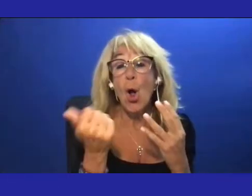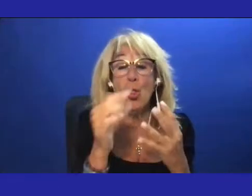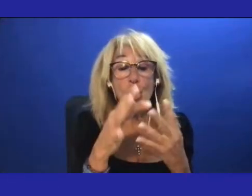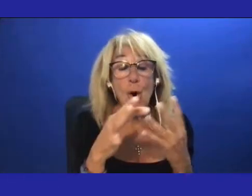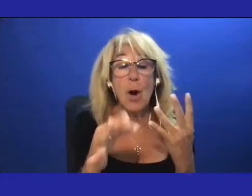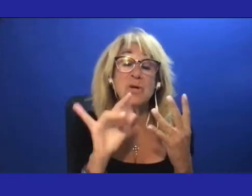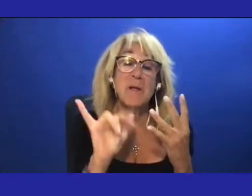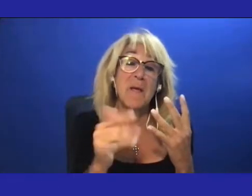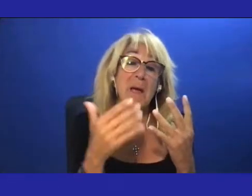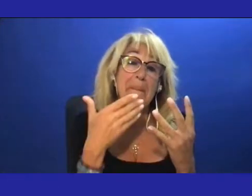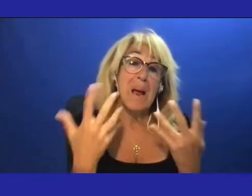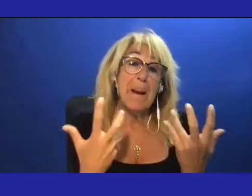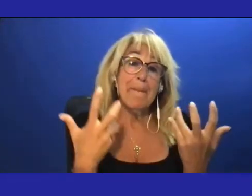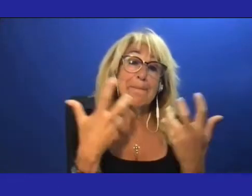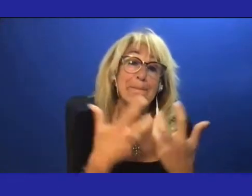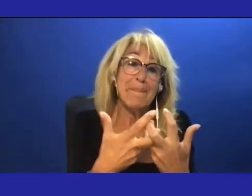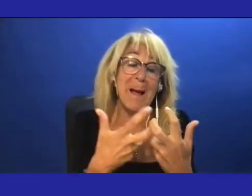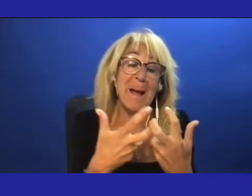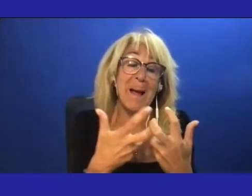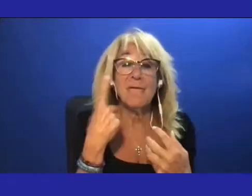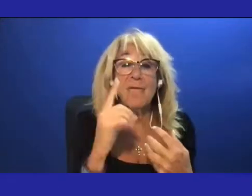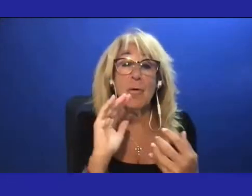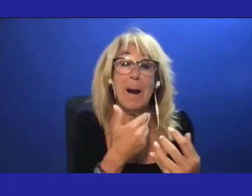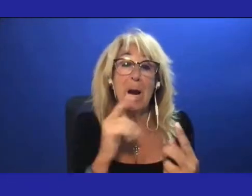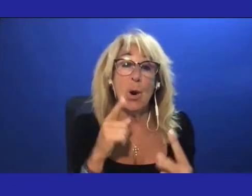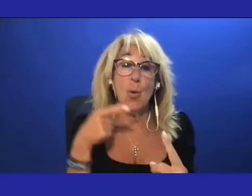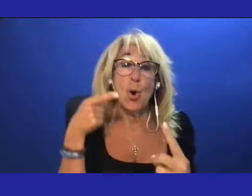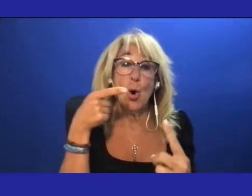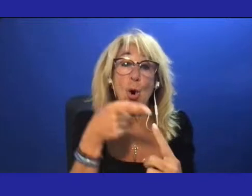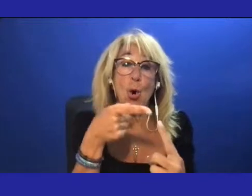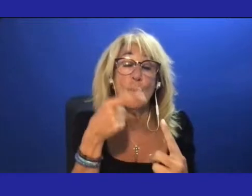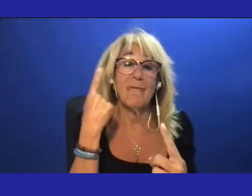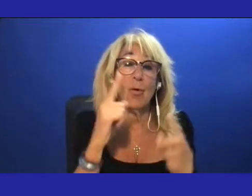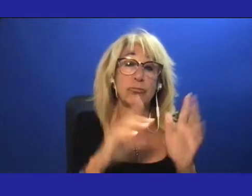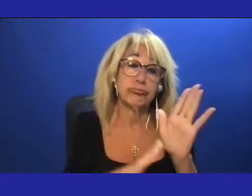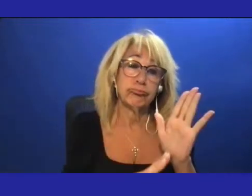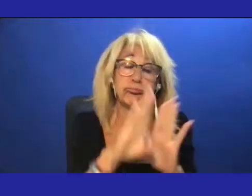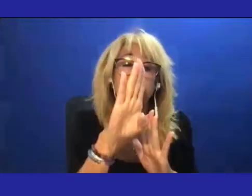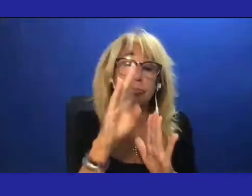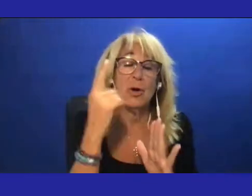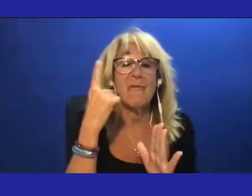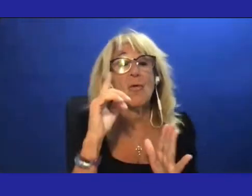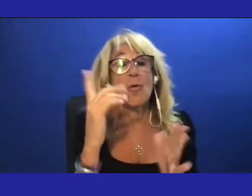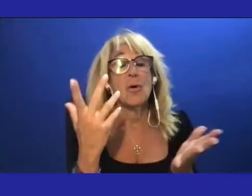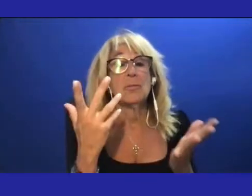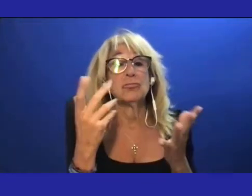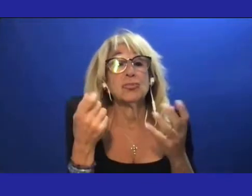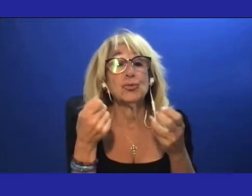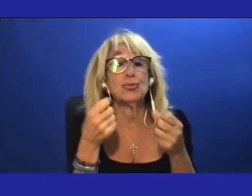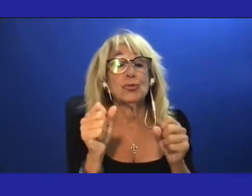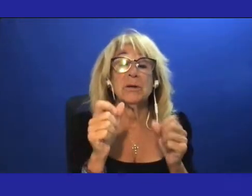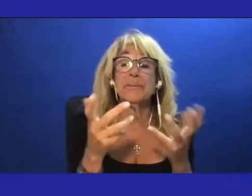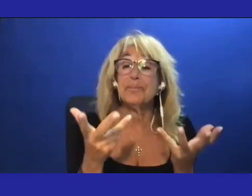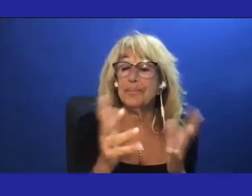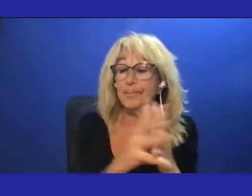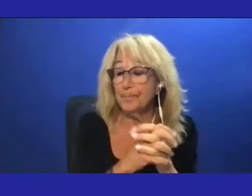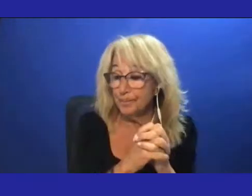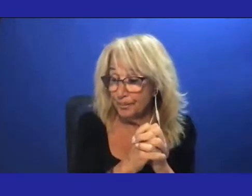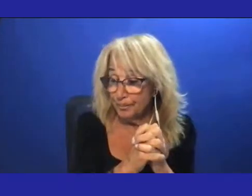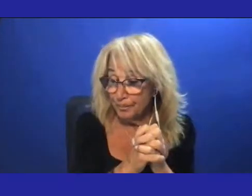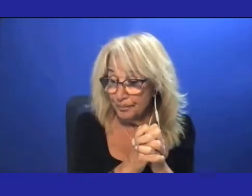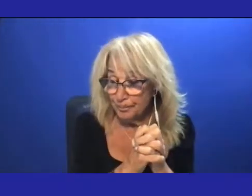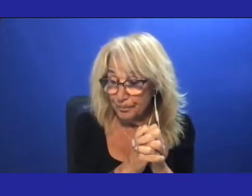what we are trying to do or where we're trying to go as a health system in terms of our strategy. So with that in mind,